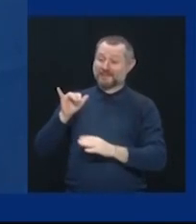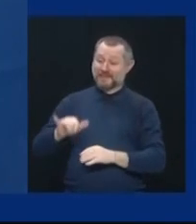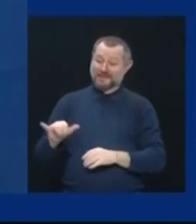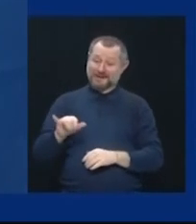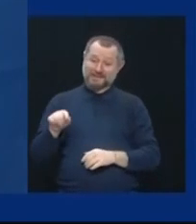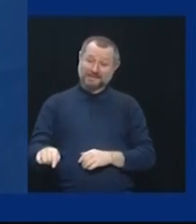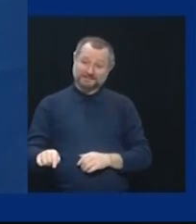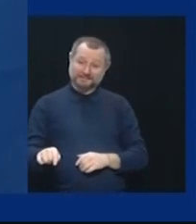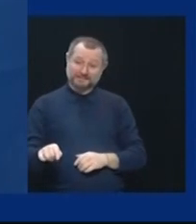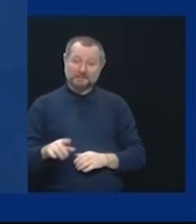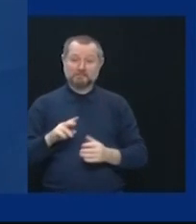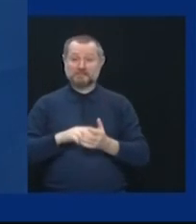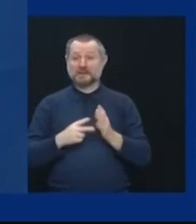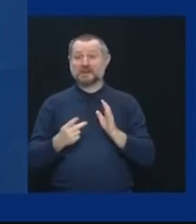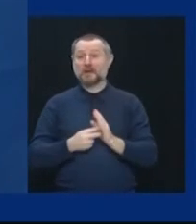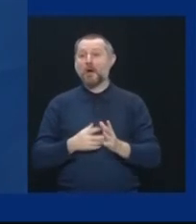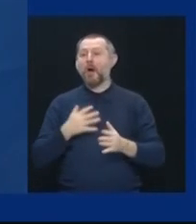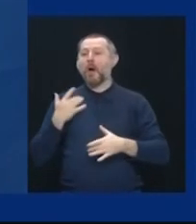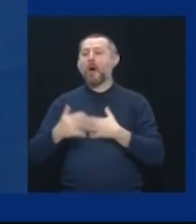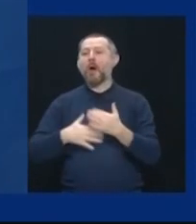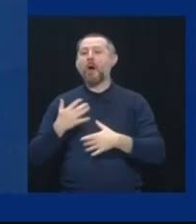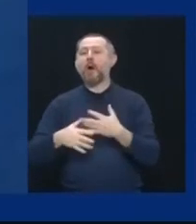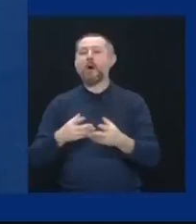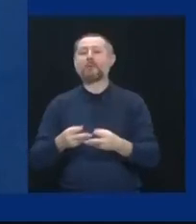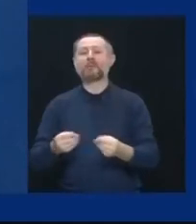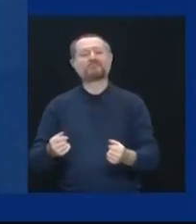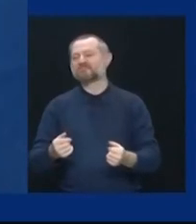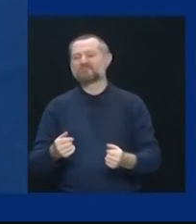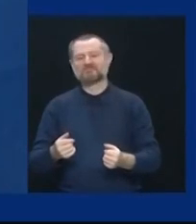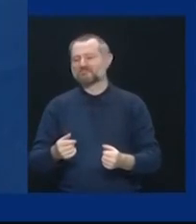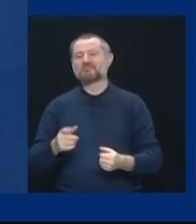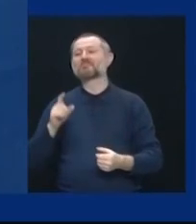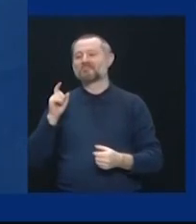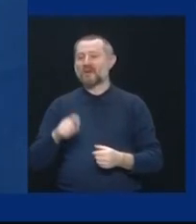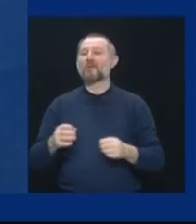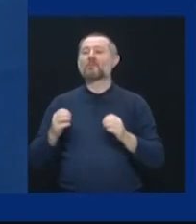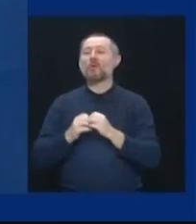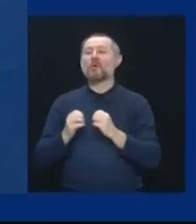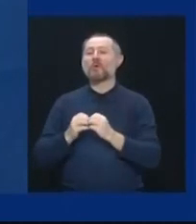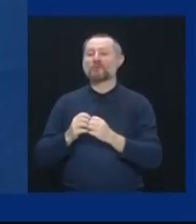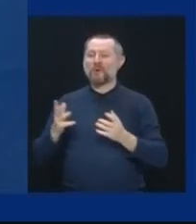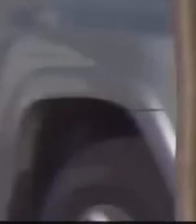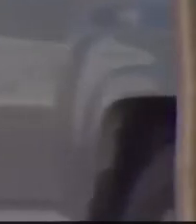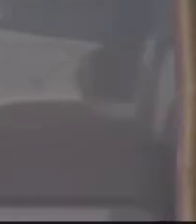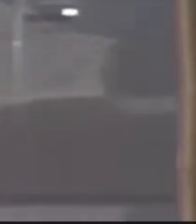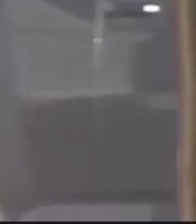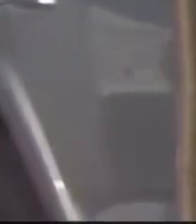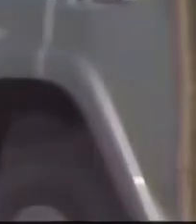to end until you have increased